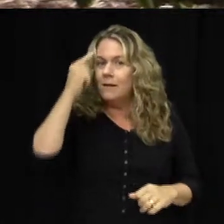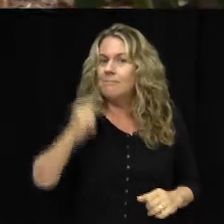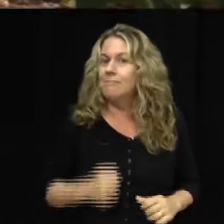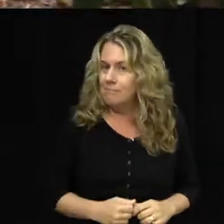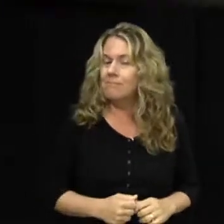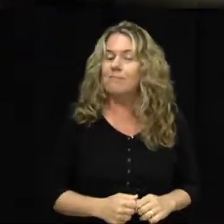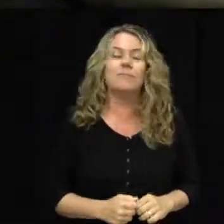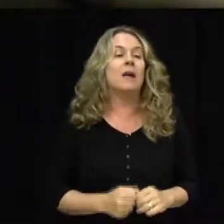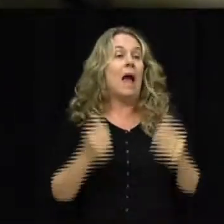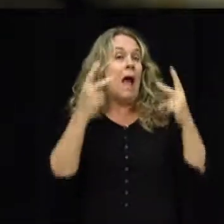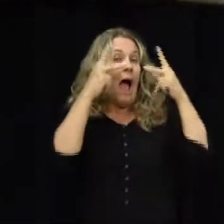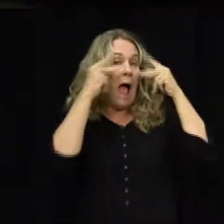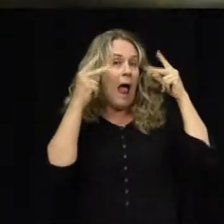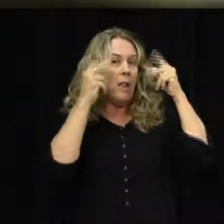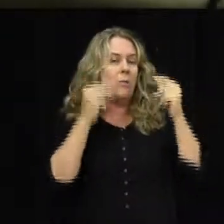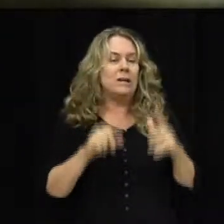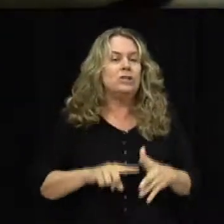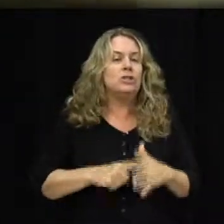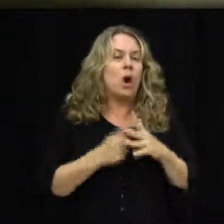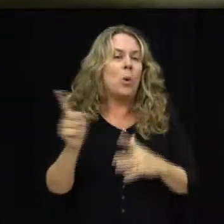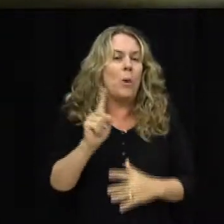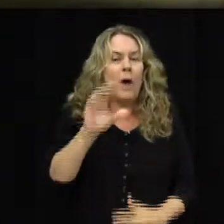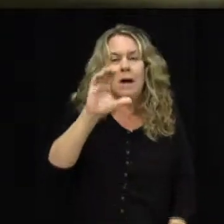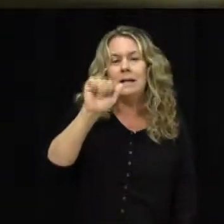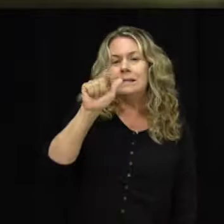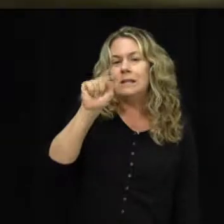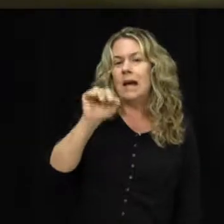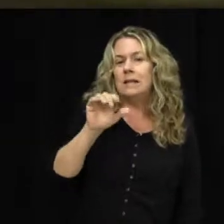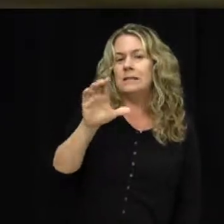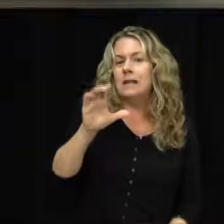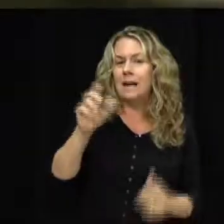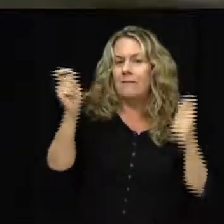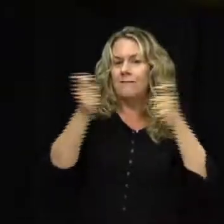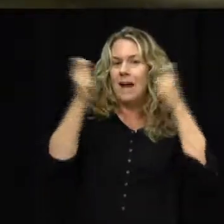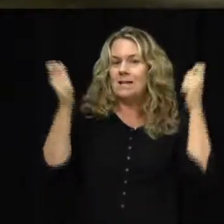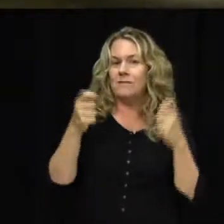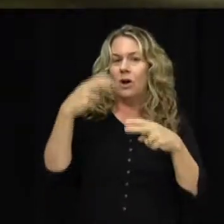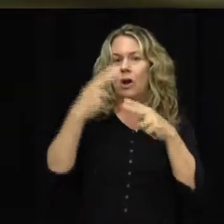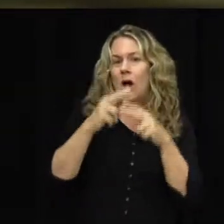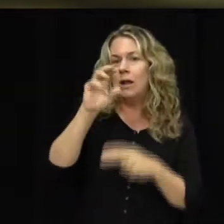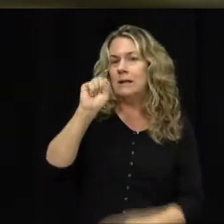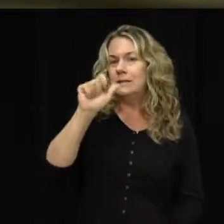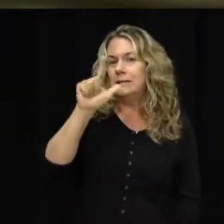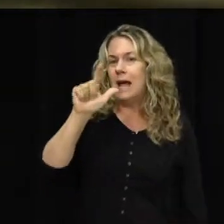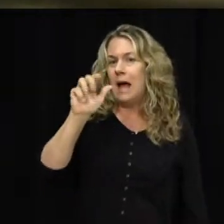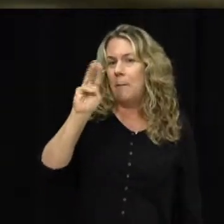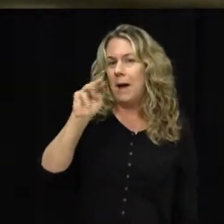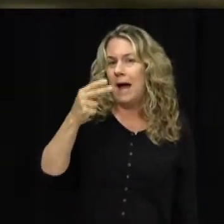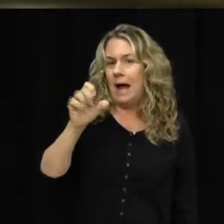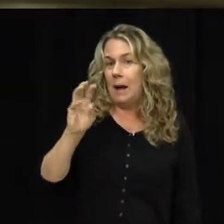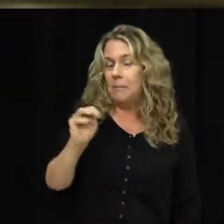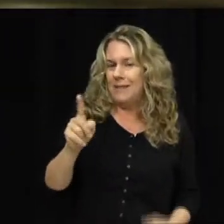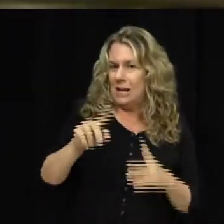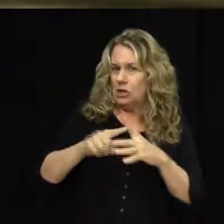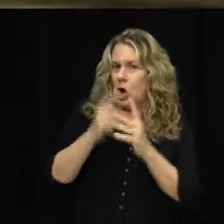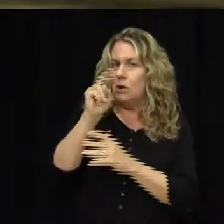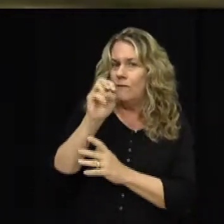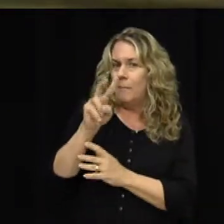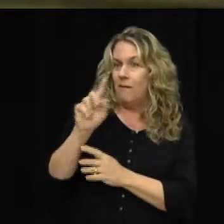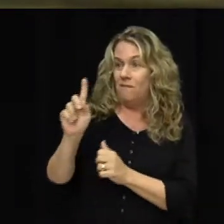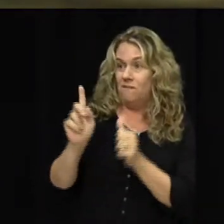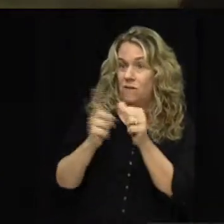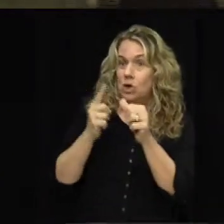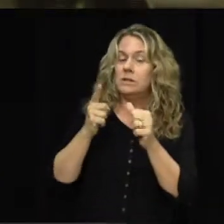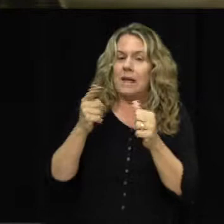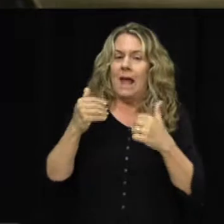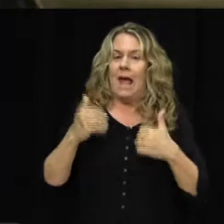think. Halloween stems from a Celtic festival called Samhain. The Celts celebrated their new year on November 1st